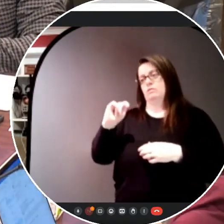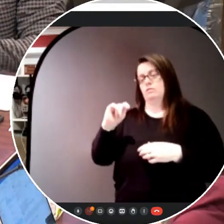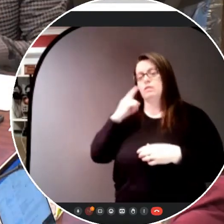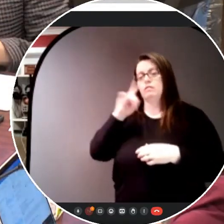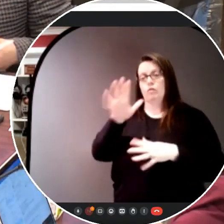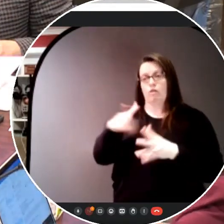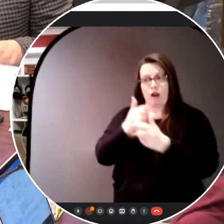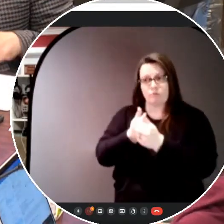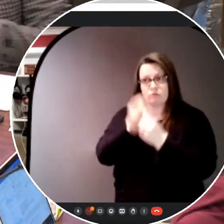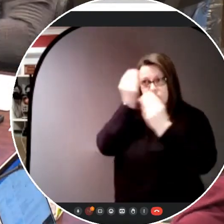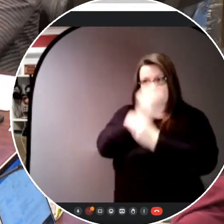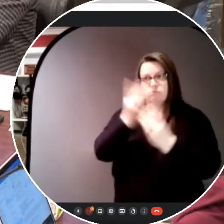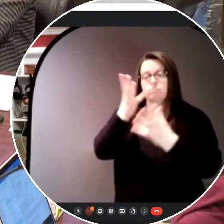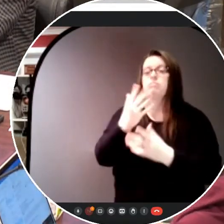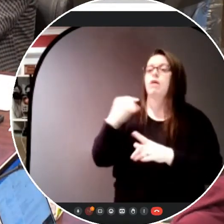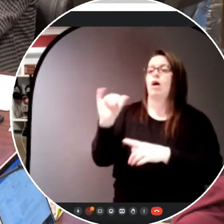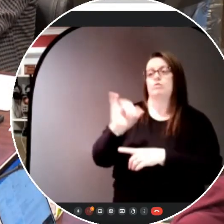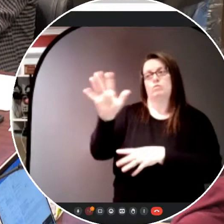appreciated.